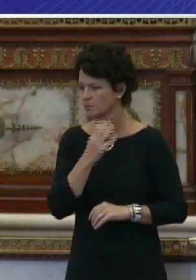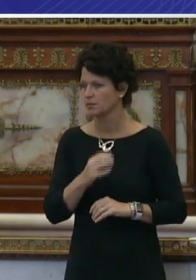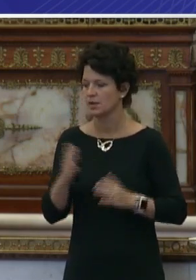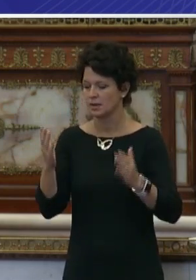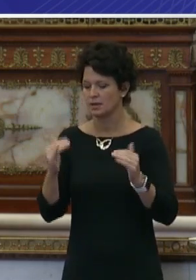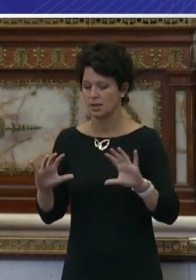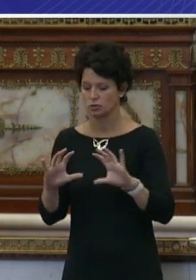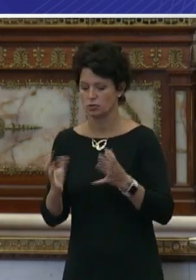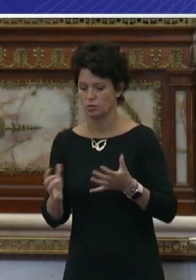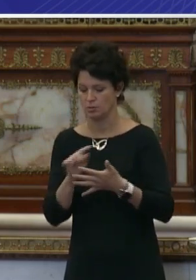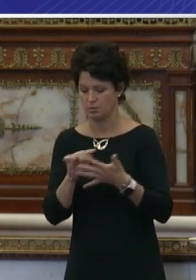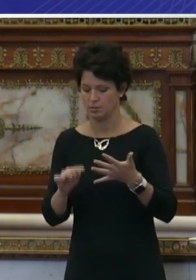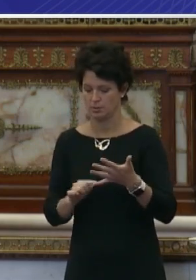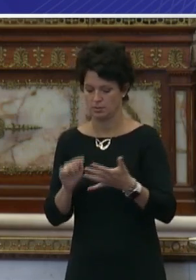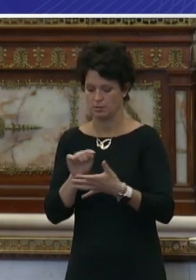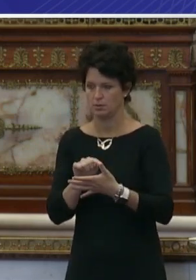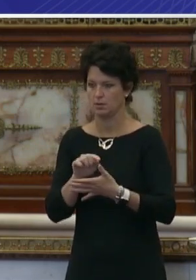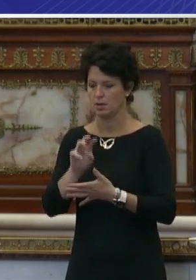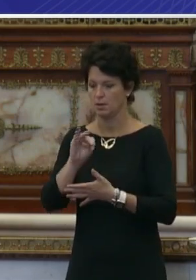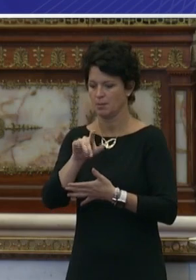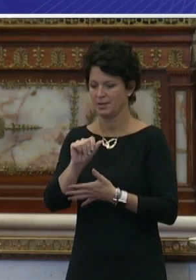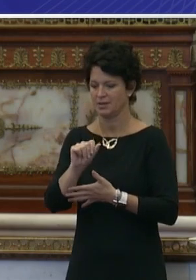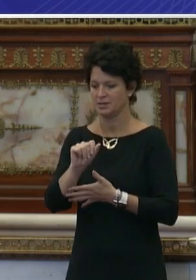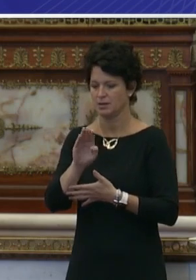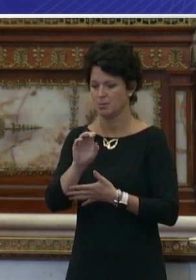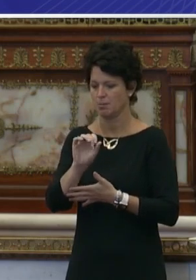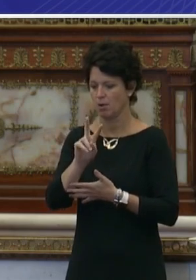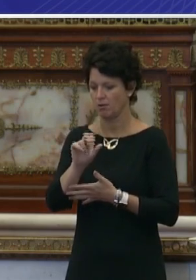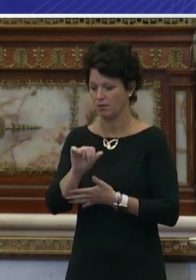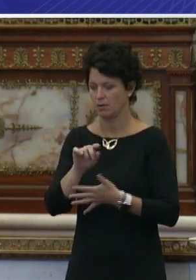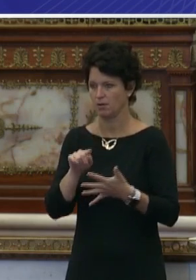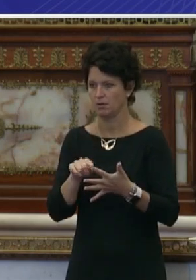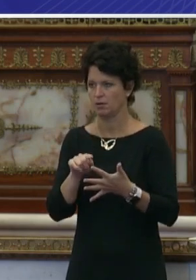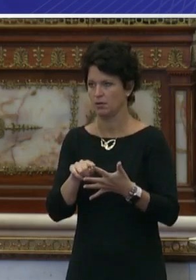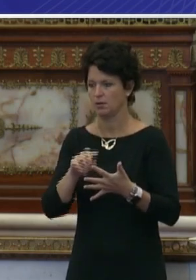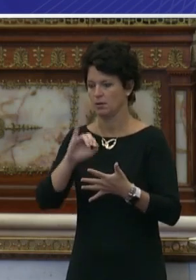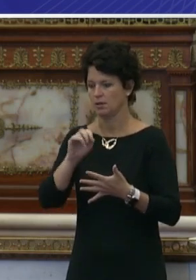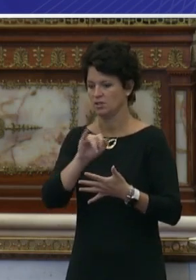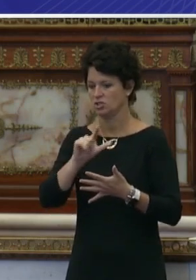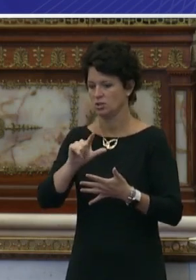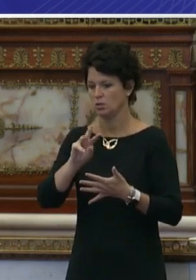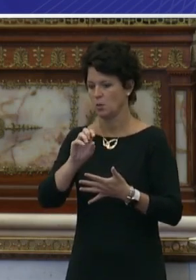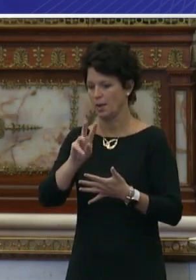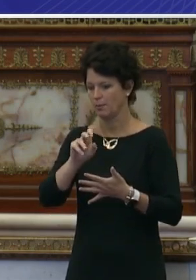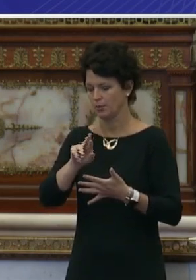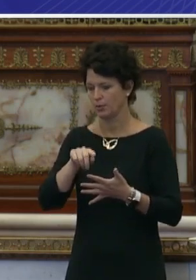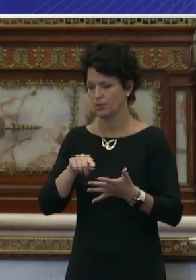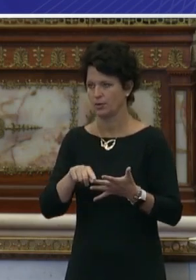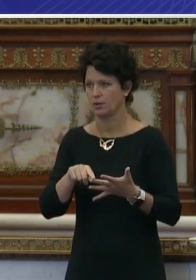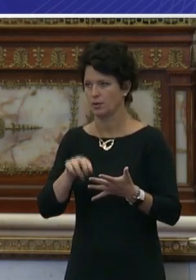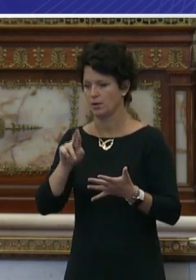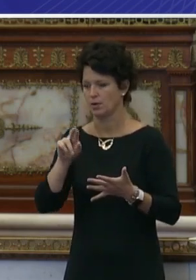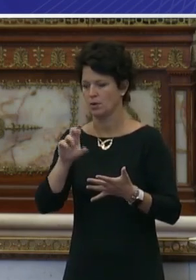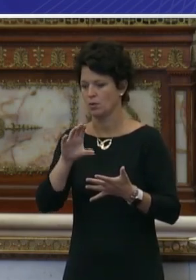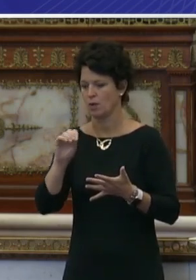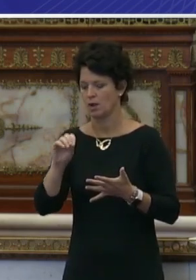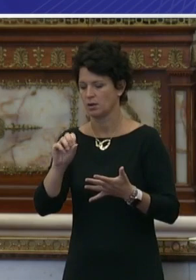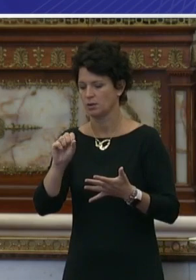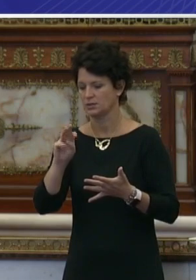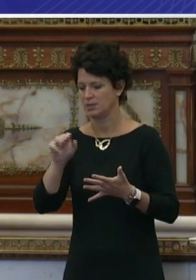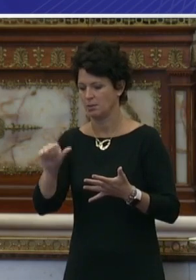The next panel includes Melissa Bova, Jill Weber, Rocco